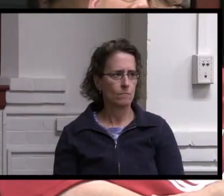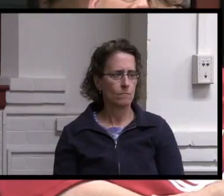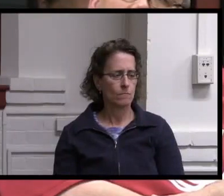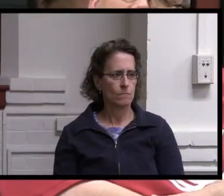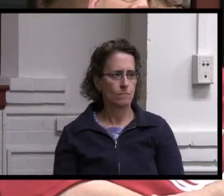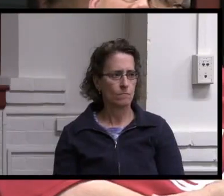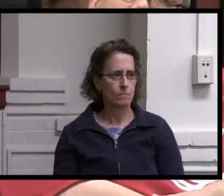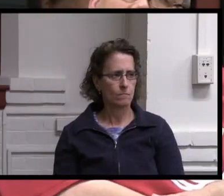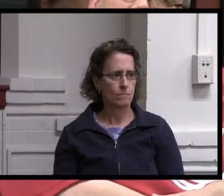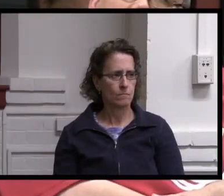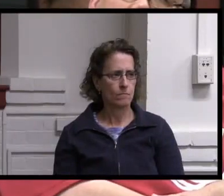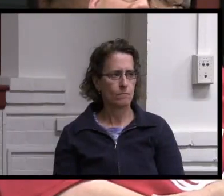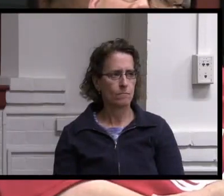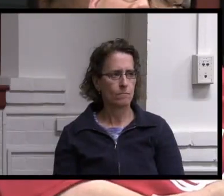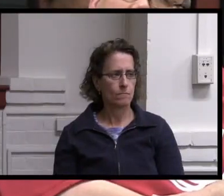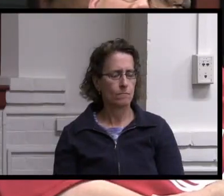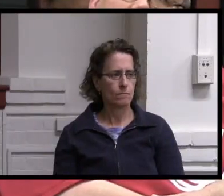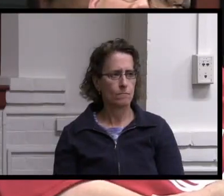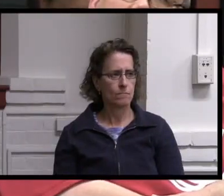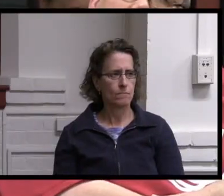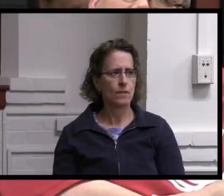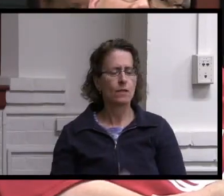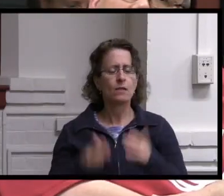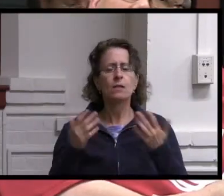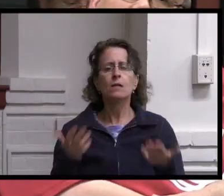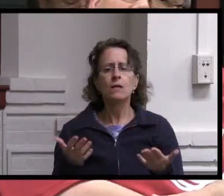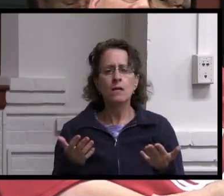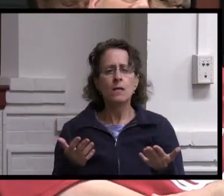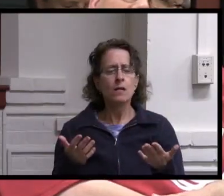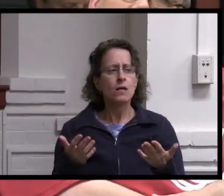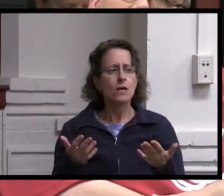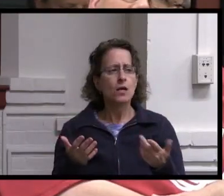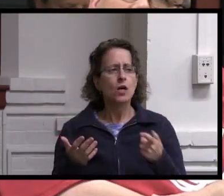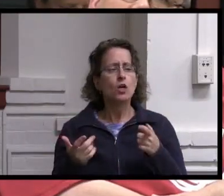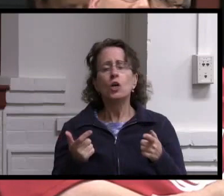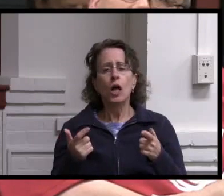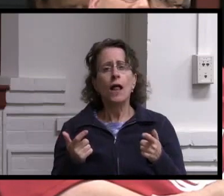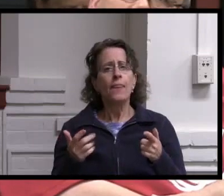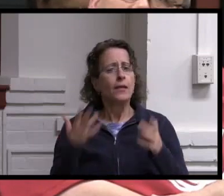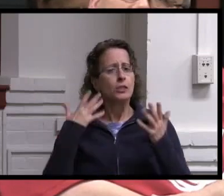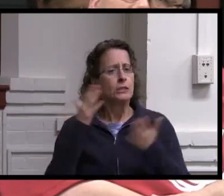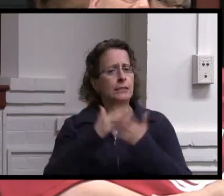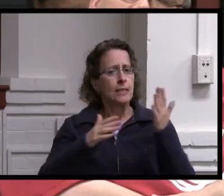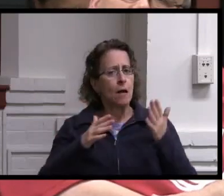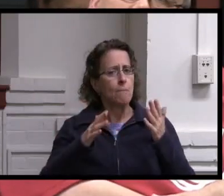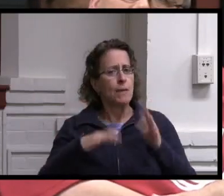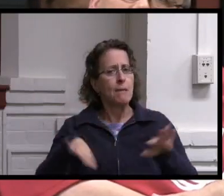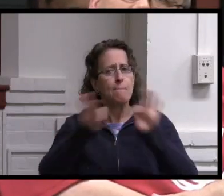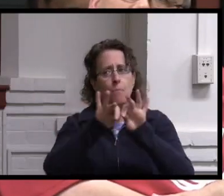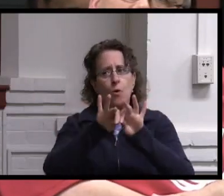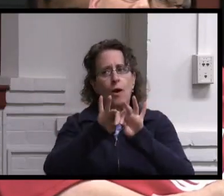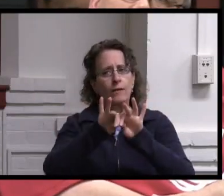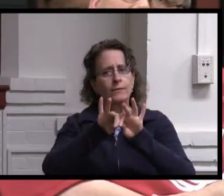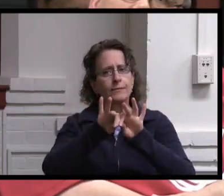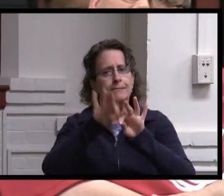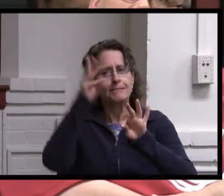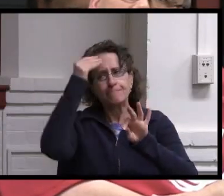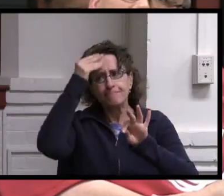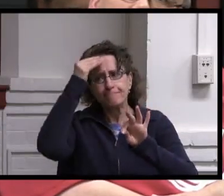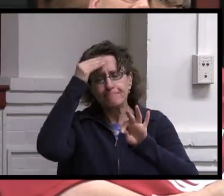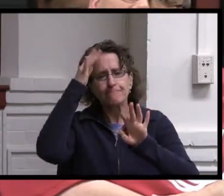it seems very overwhelming, but I think there's a couple of things we can do. We can better understand root causes of